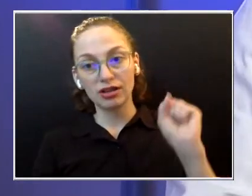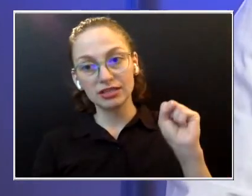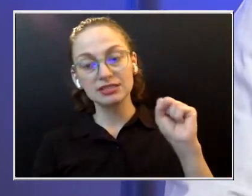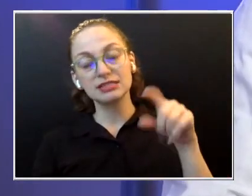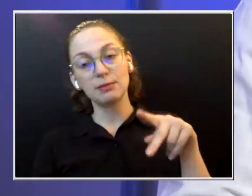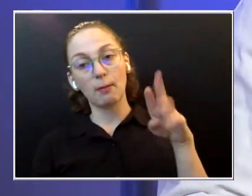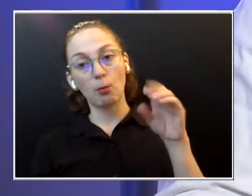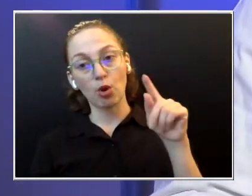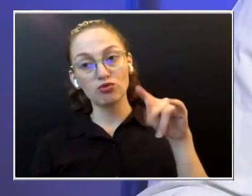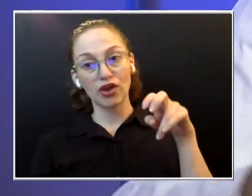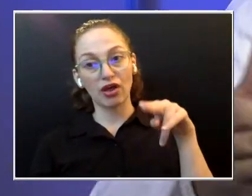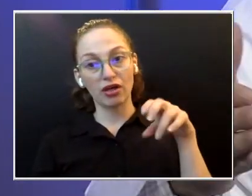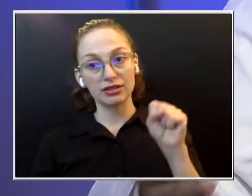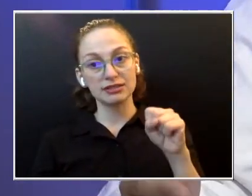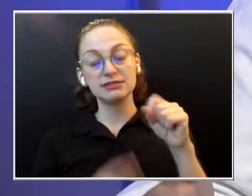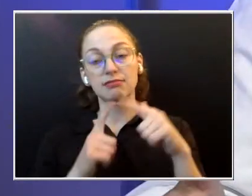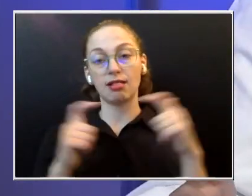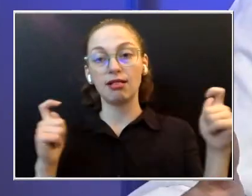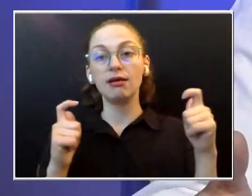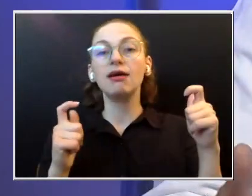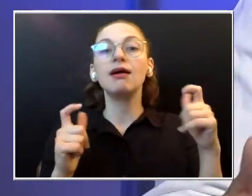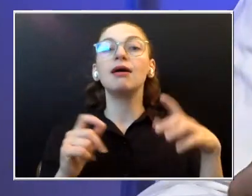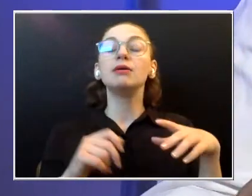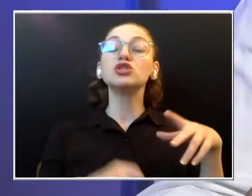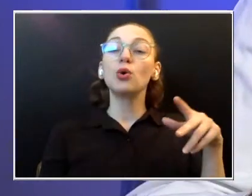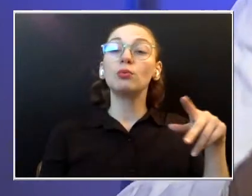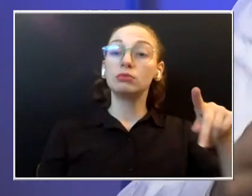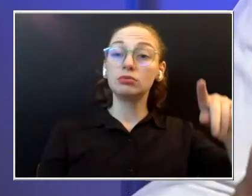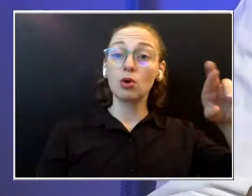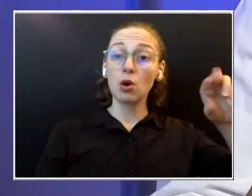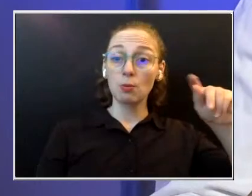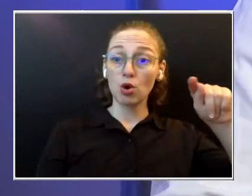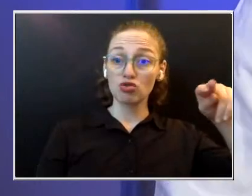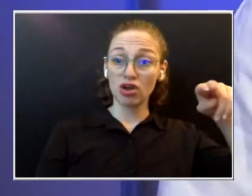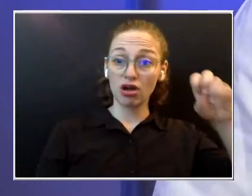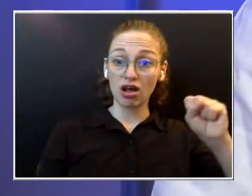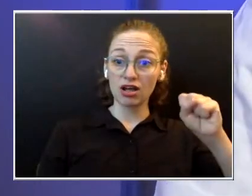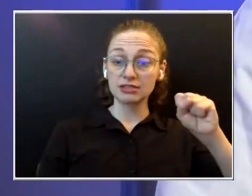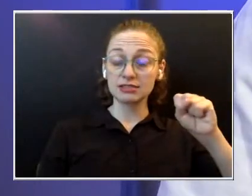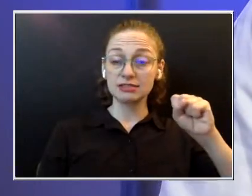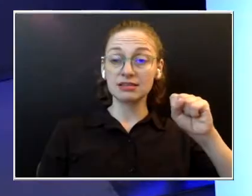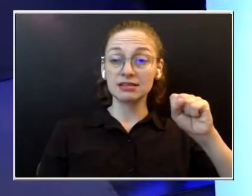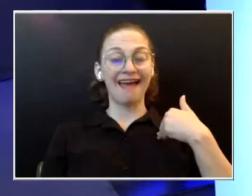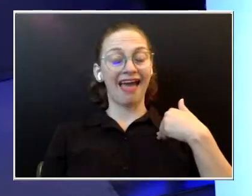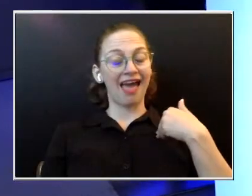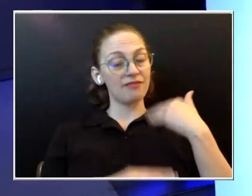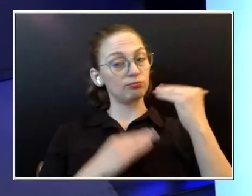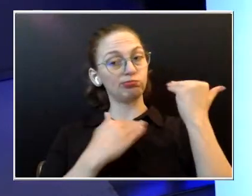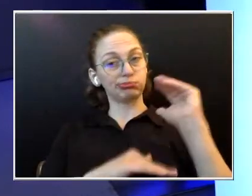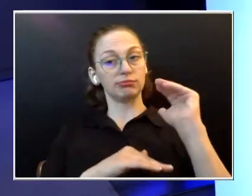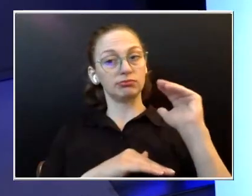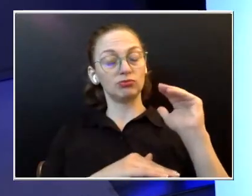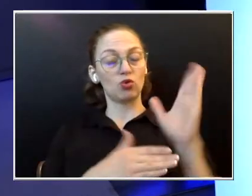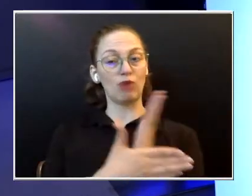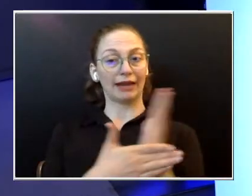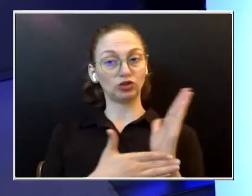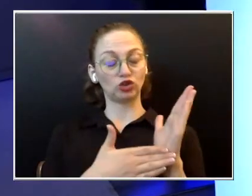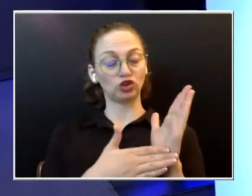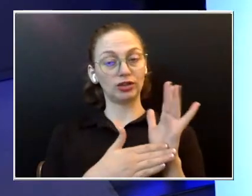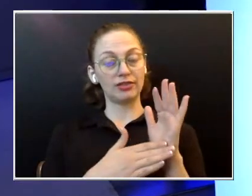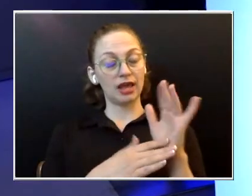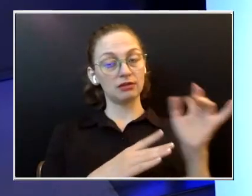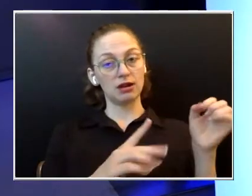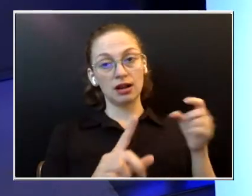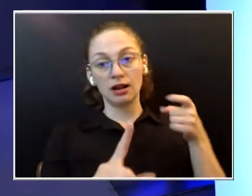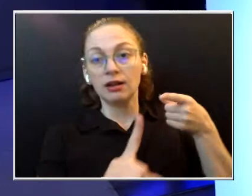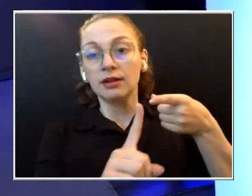traveling, where protons, they have a range based on how much energy they have. So you charge up the protons, they